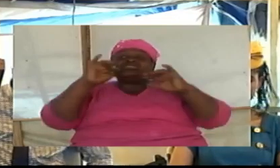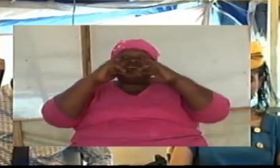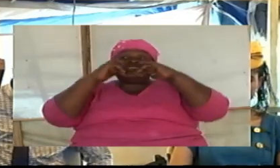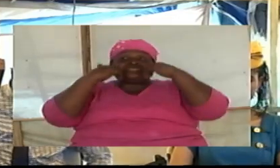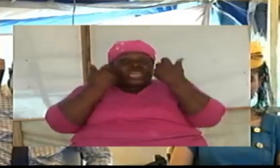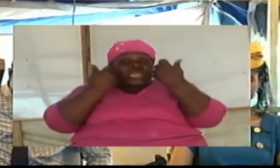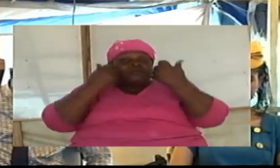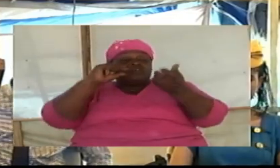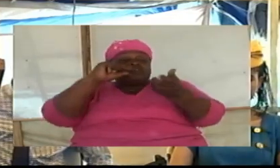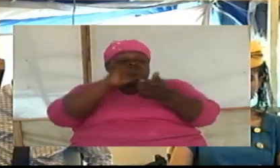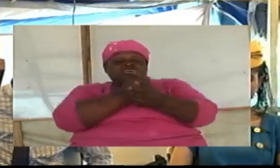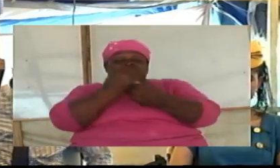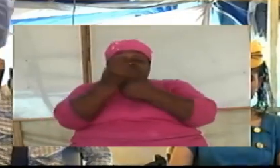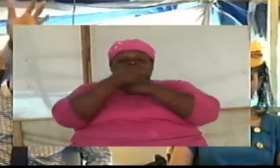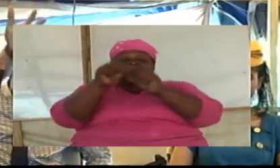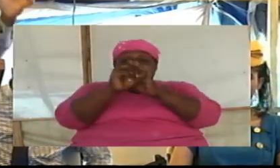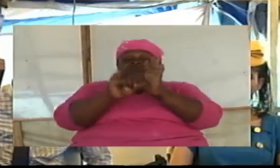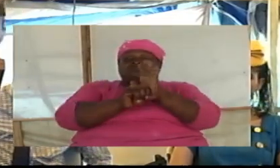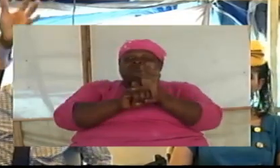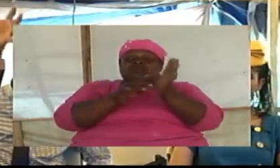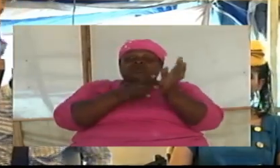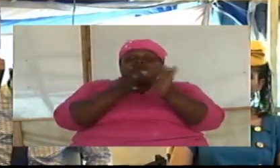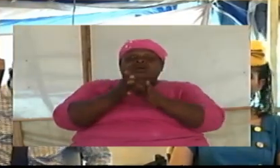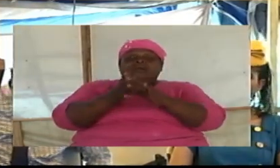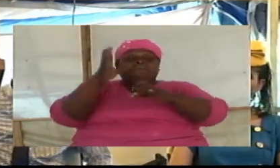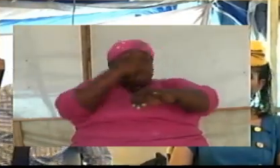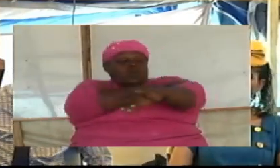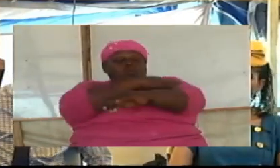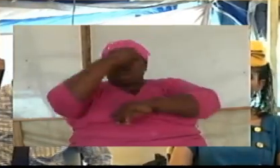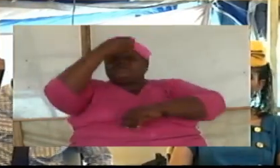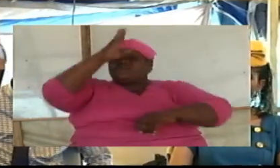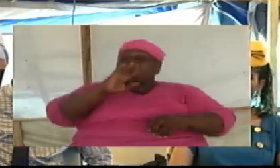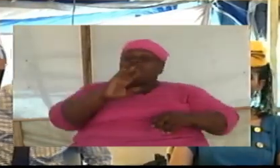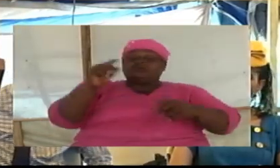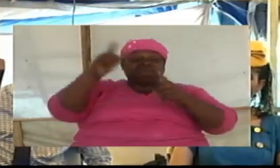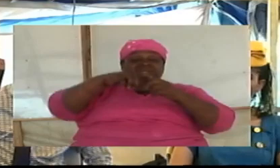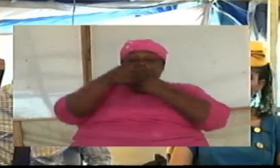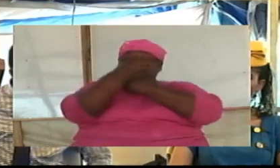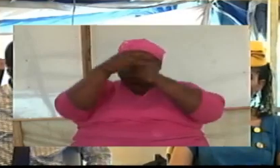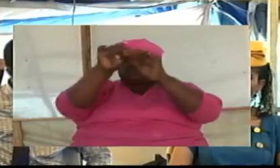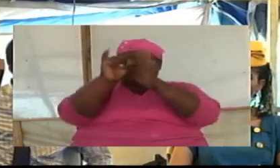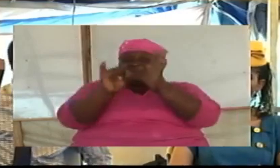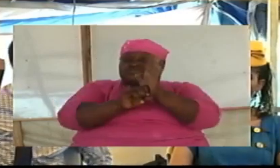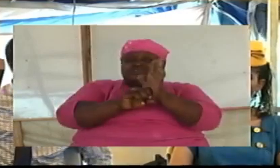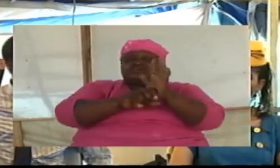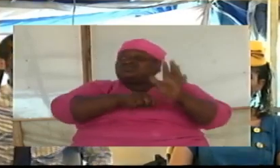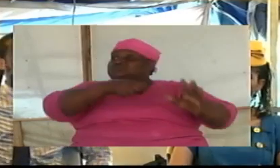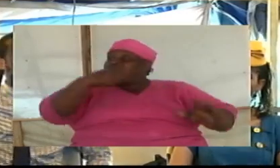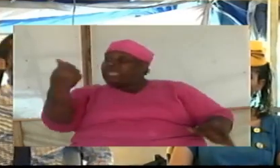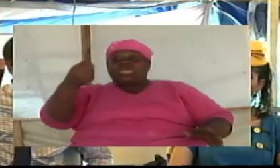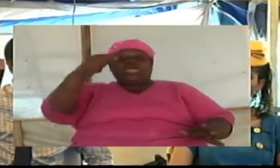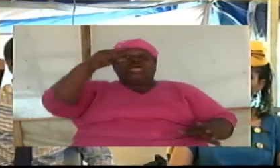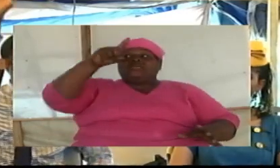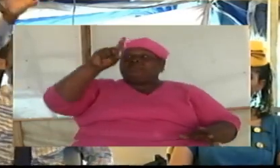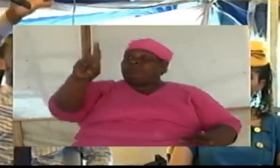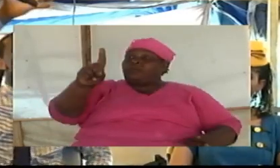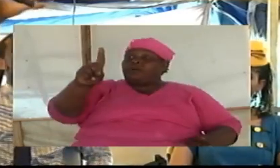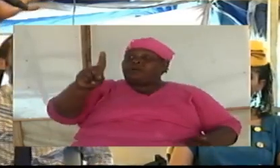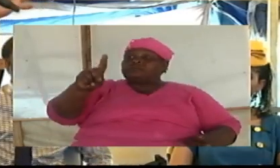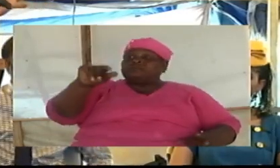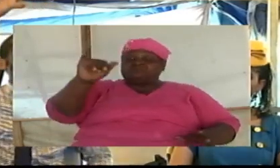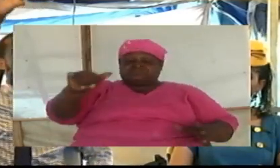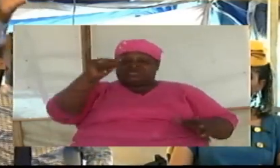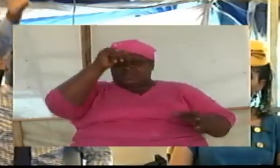Christ, for it is the power of God unto salvation to anyone that